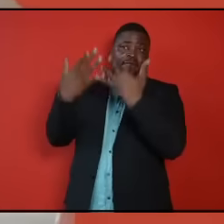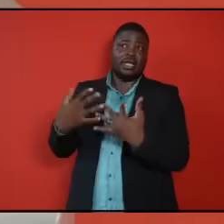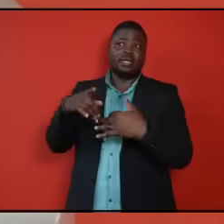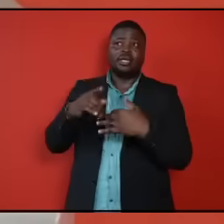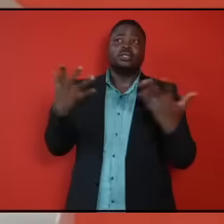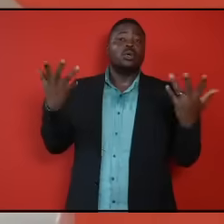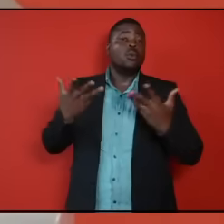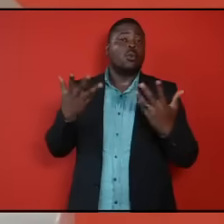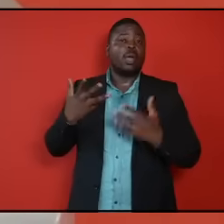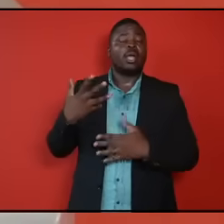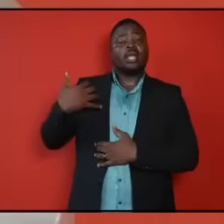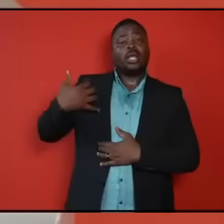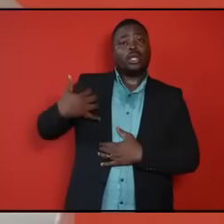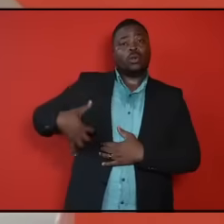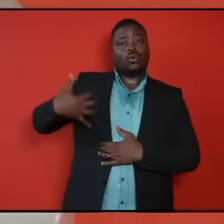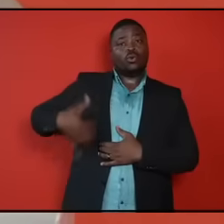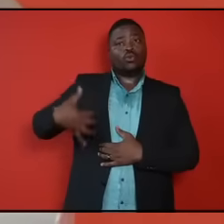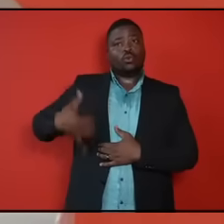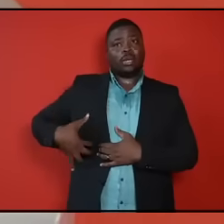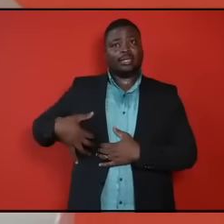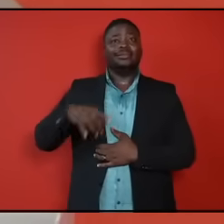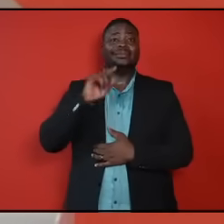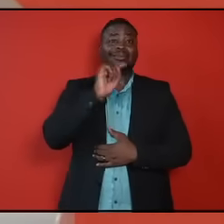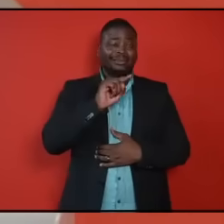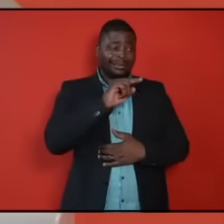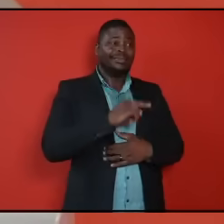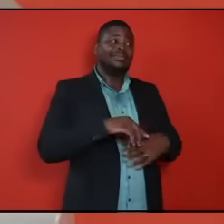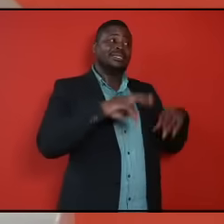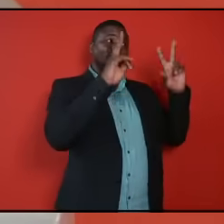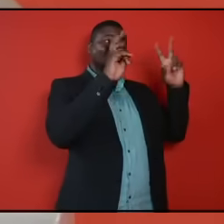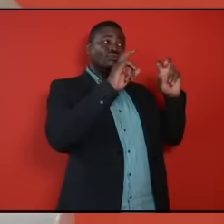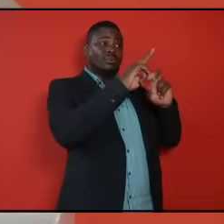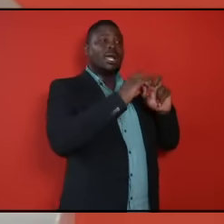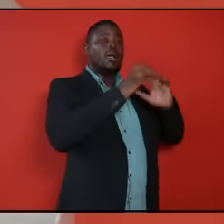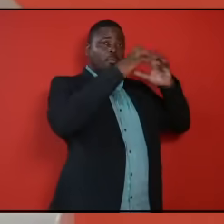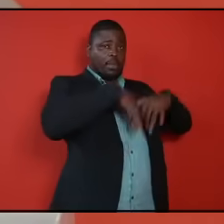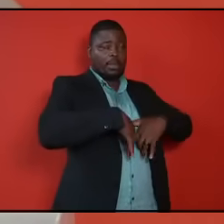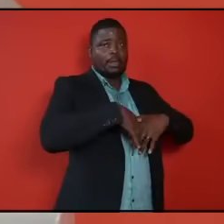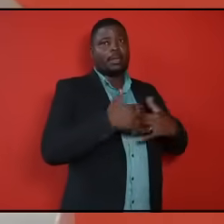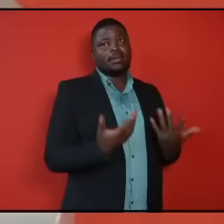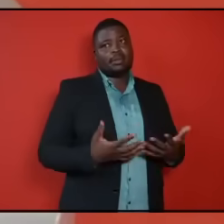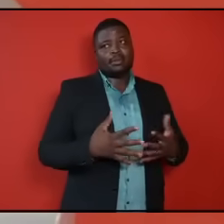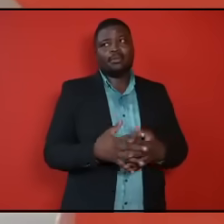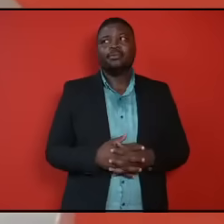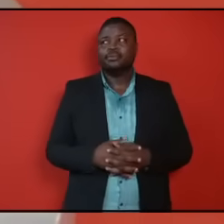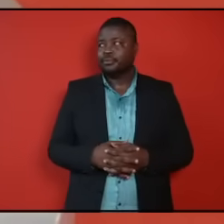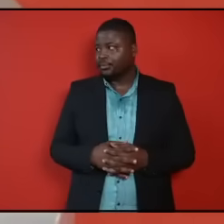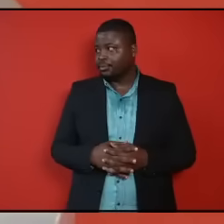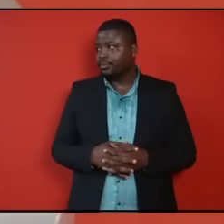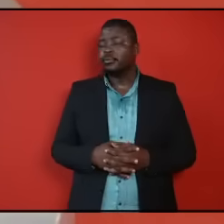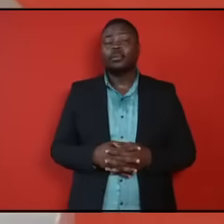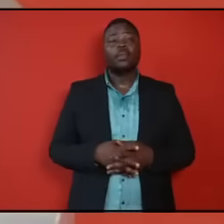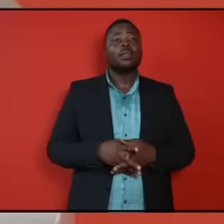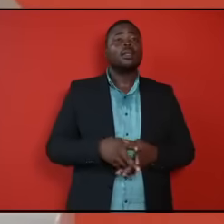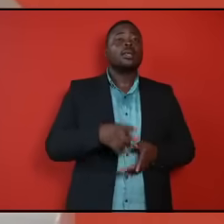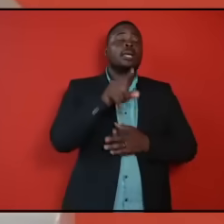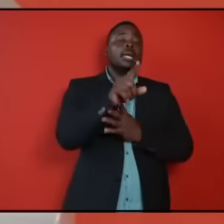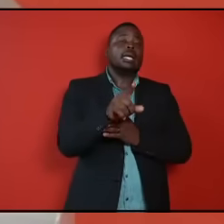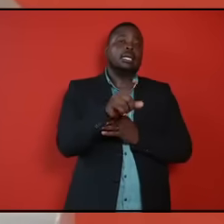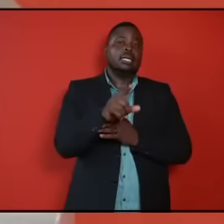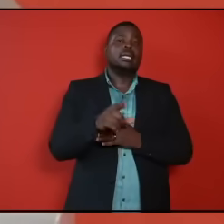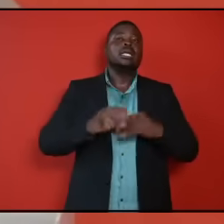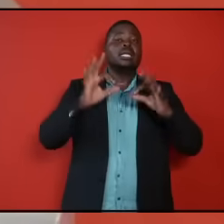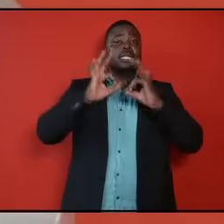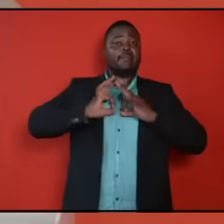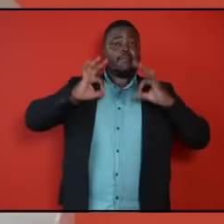Ekurhuleni has collapsed that department. The mayor wants to interfere in the